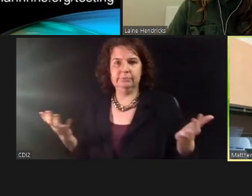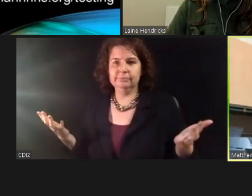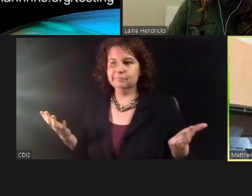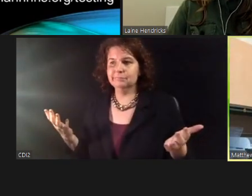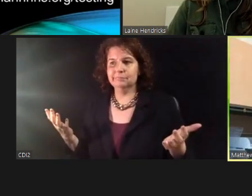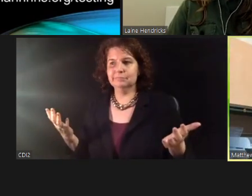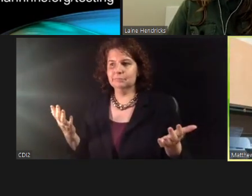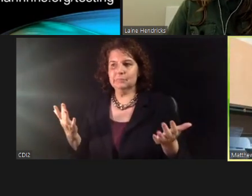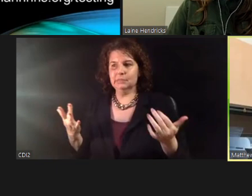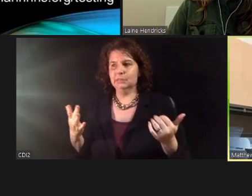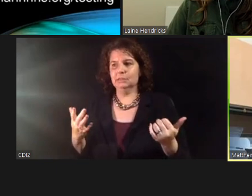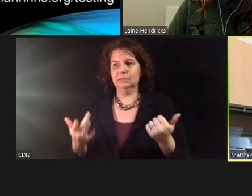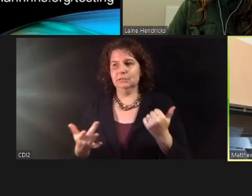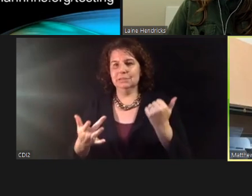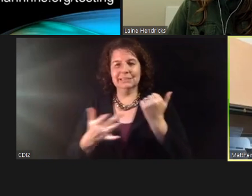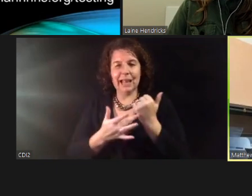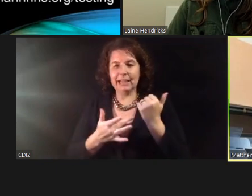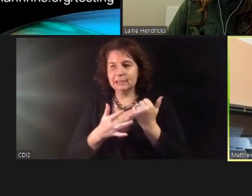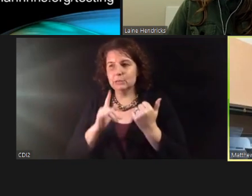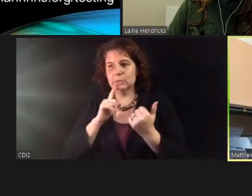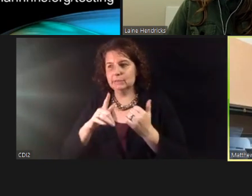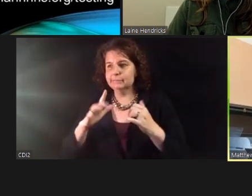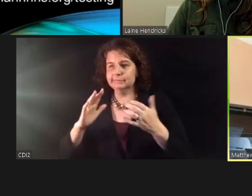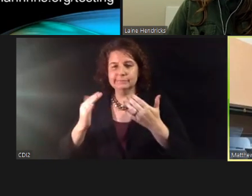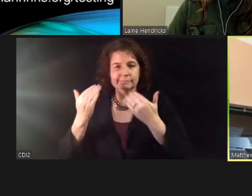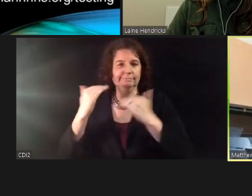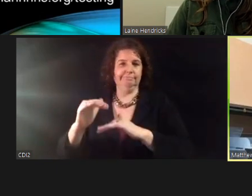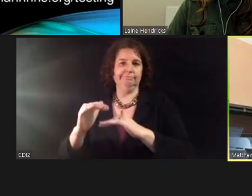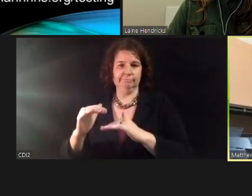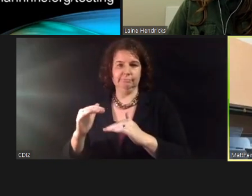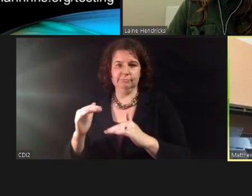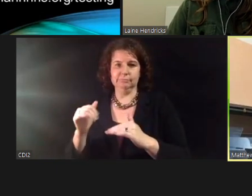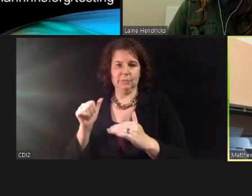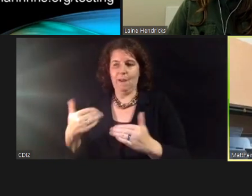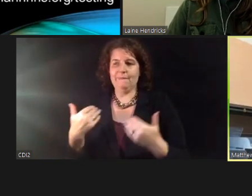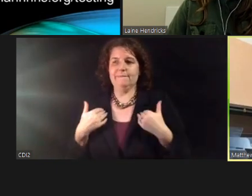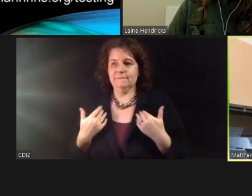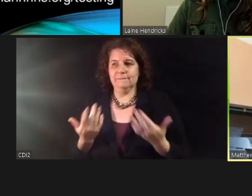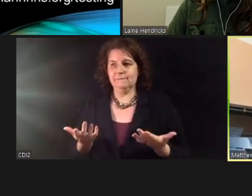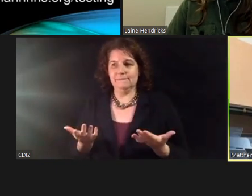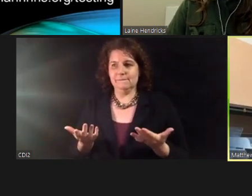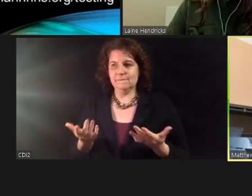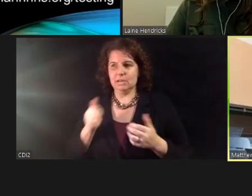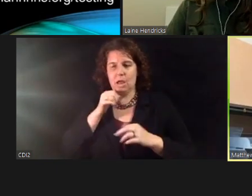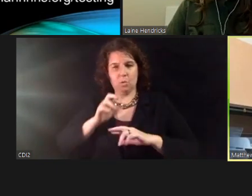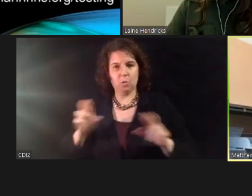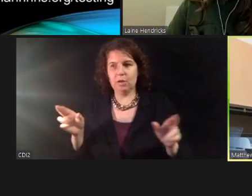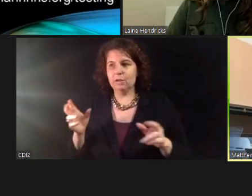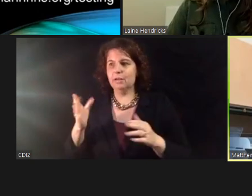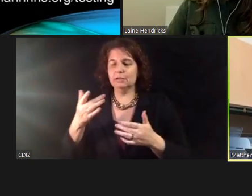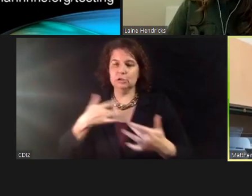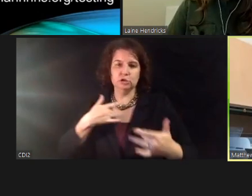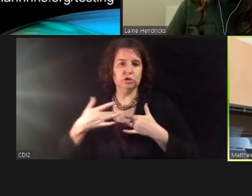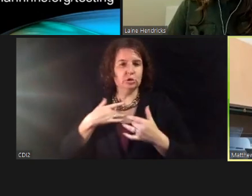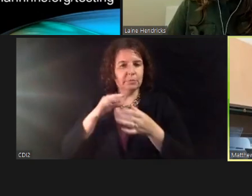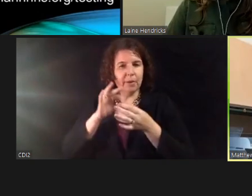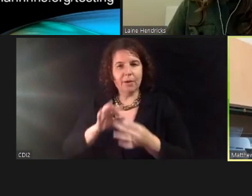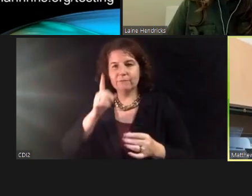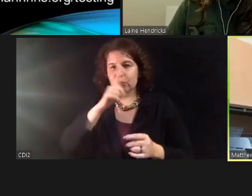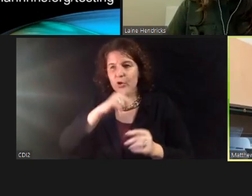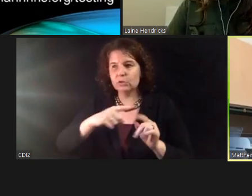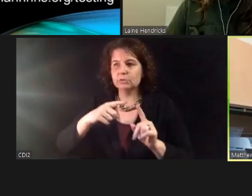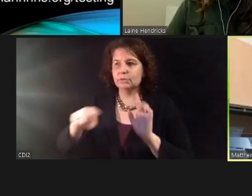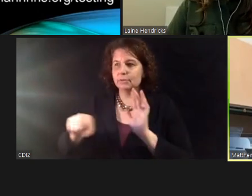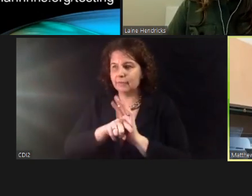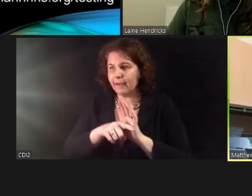way the tests are performed and their performance characteristics, the risk of false negatives, really limit the utility of rapid testing for us now. There are